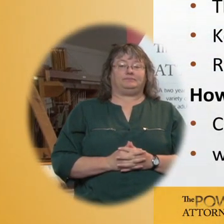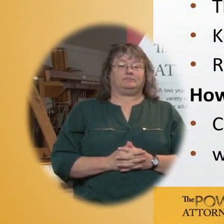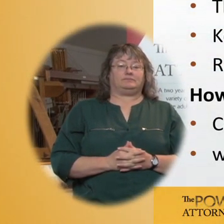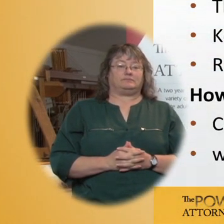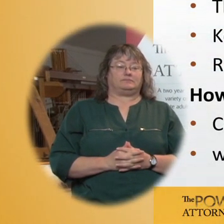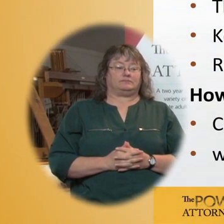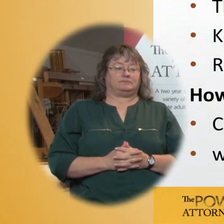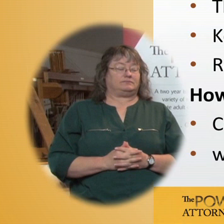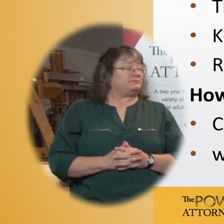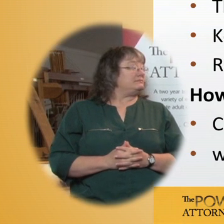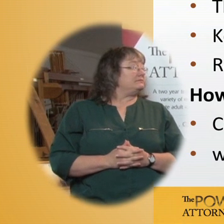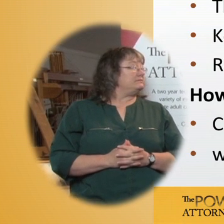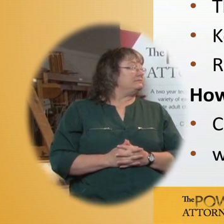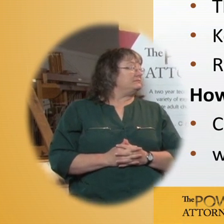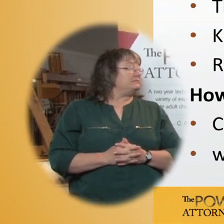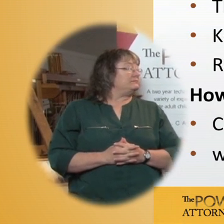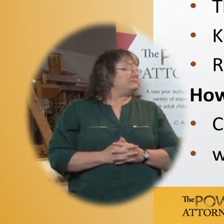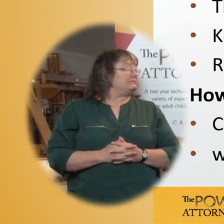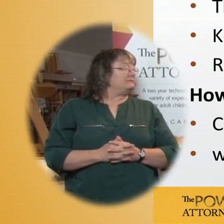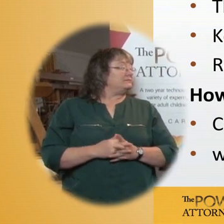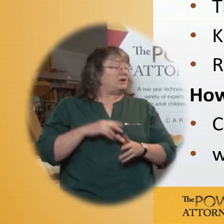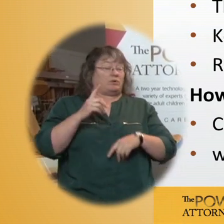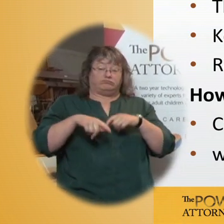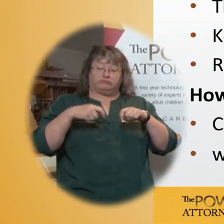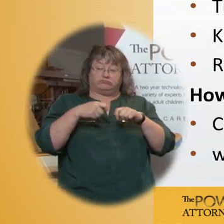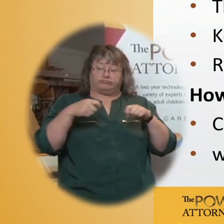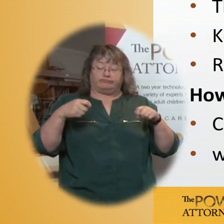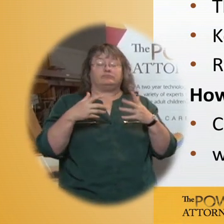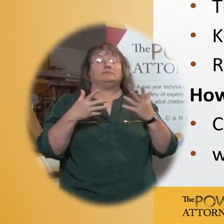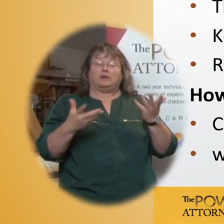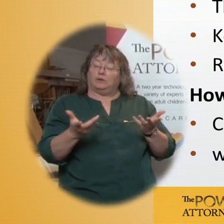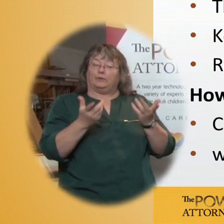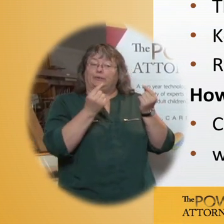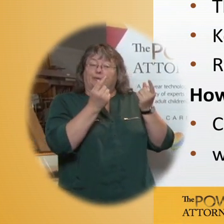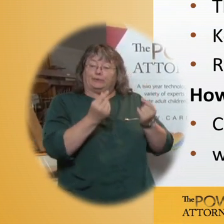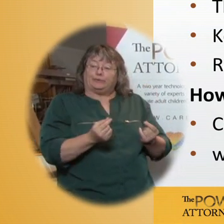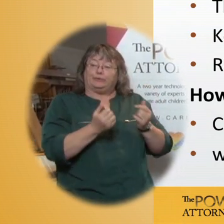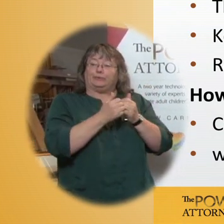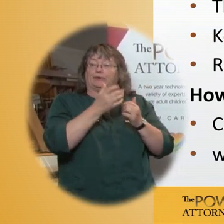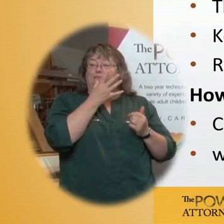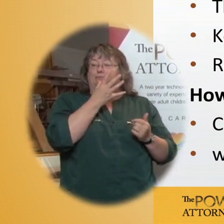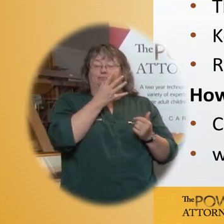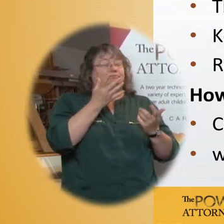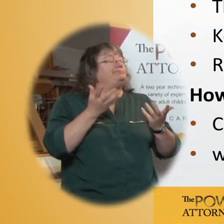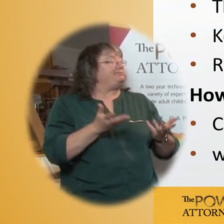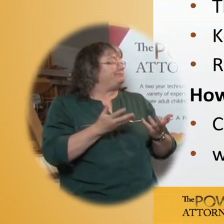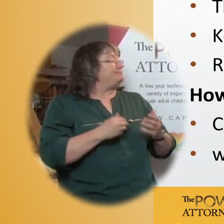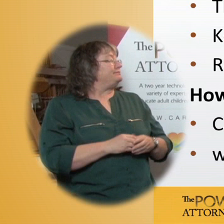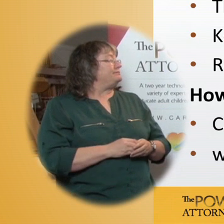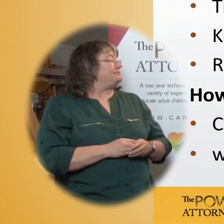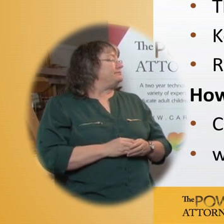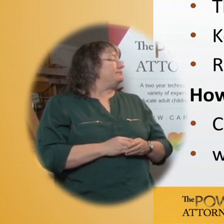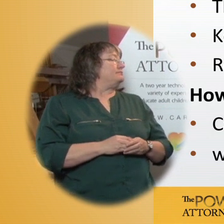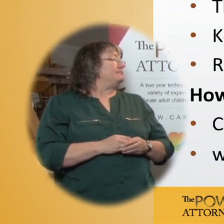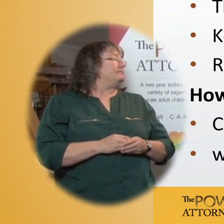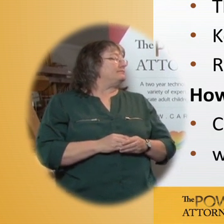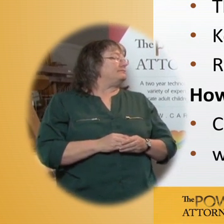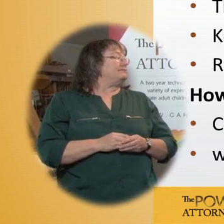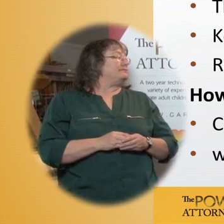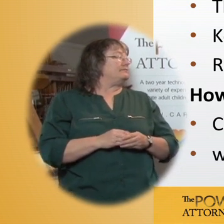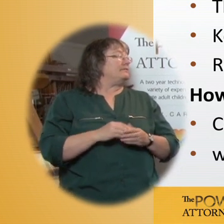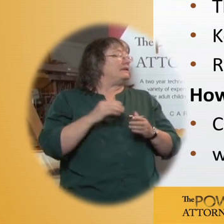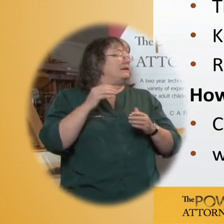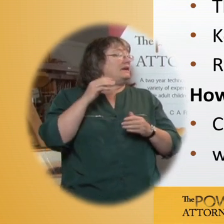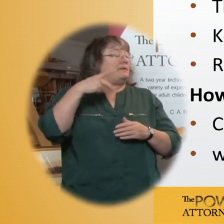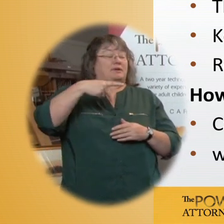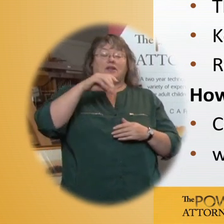in wrapping up, these are some of the points that, what do we do with mom? Go through the power of attorney process and